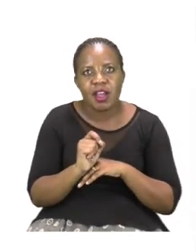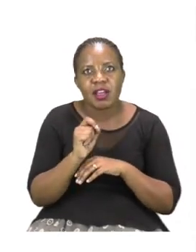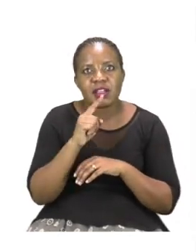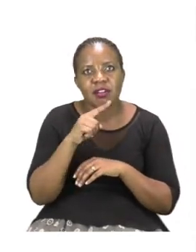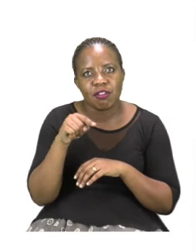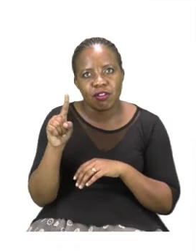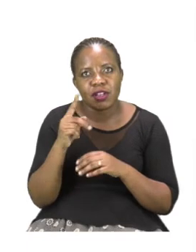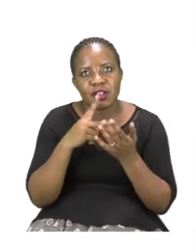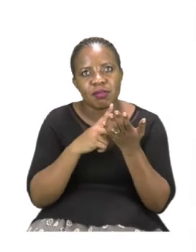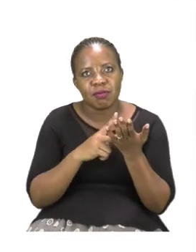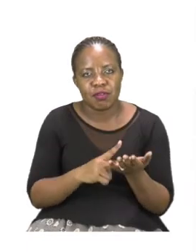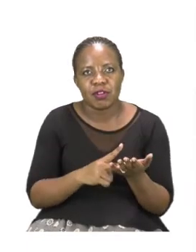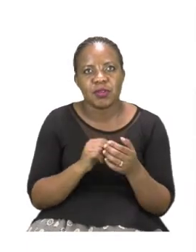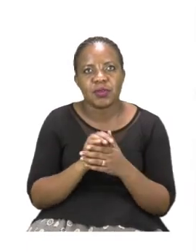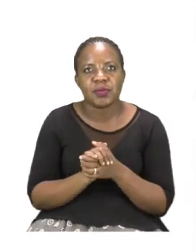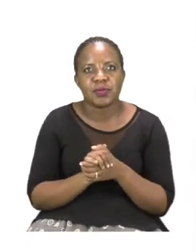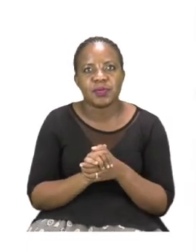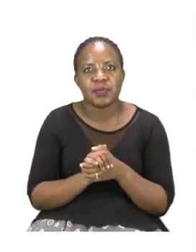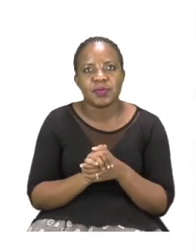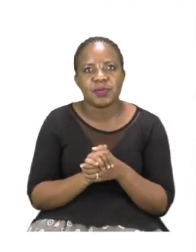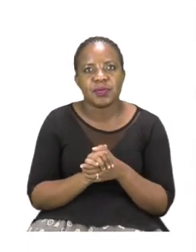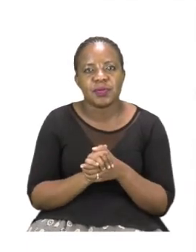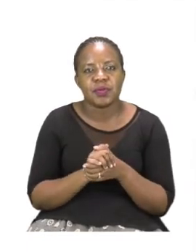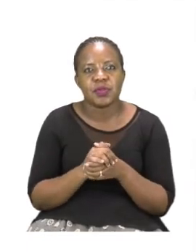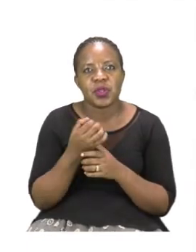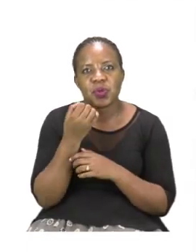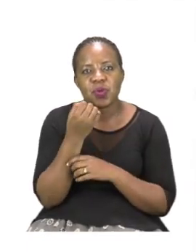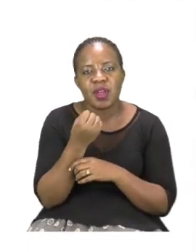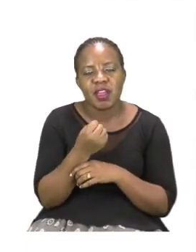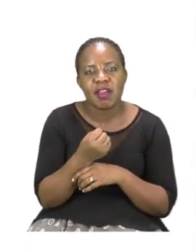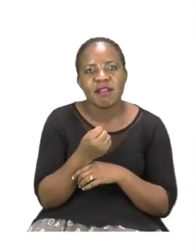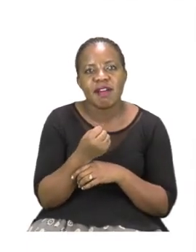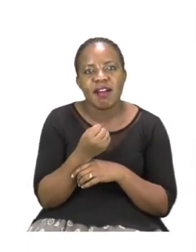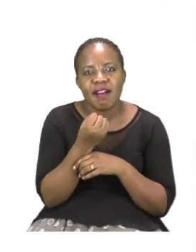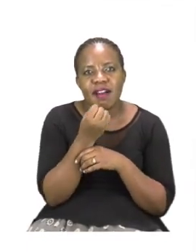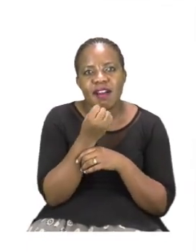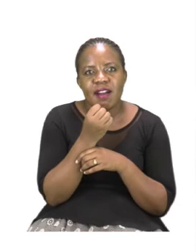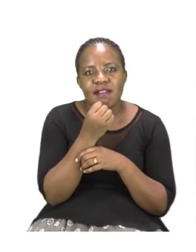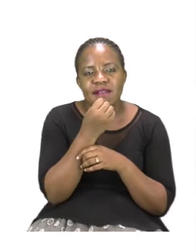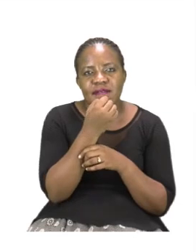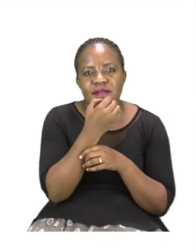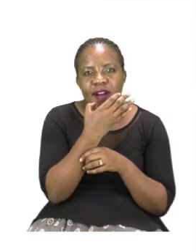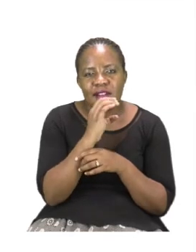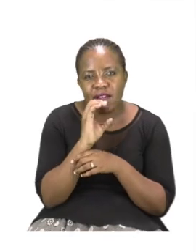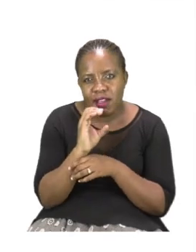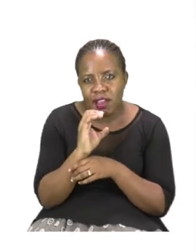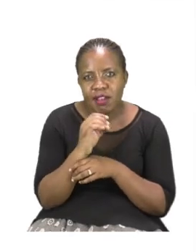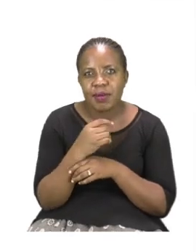5-cent coin, the 10-cent coin, the $10